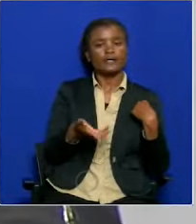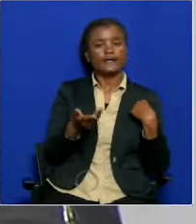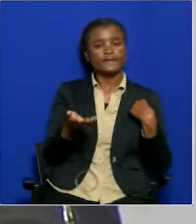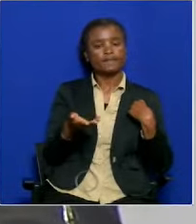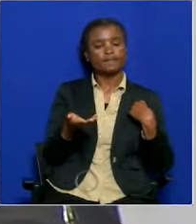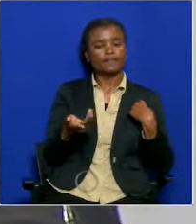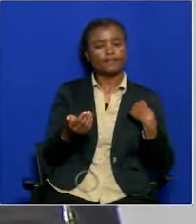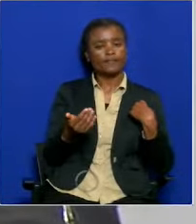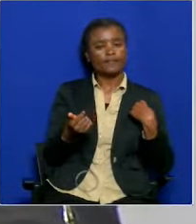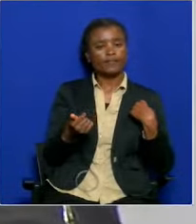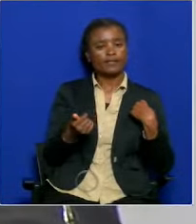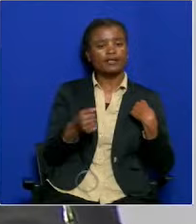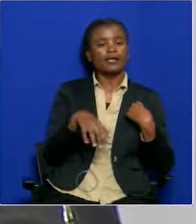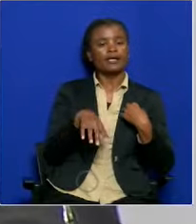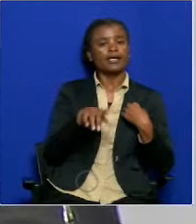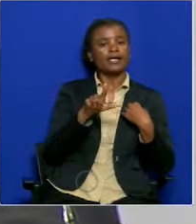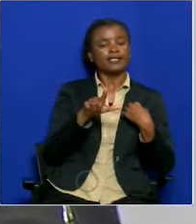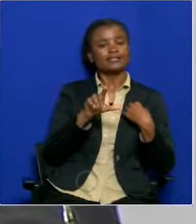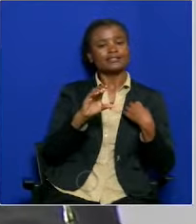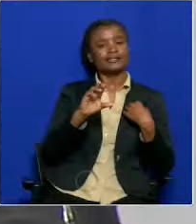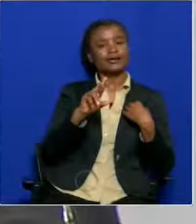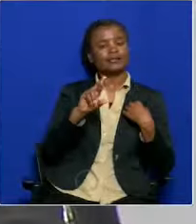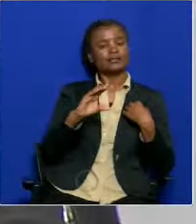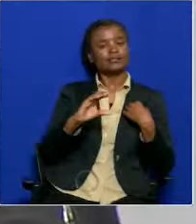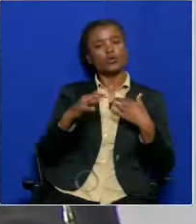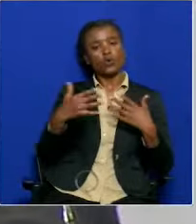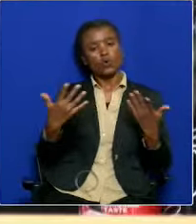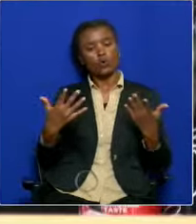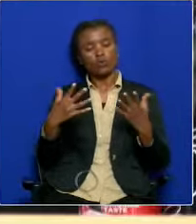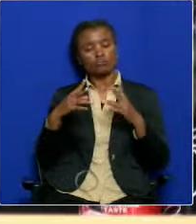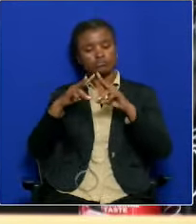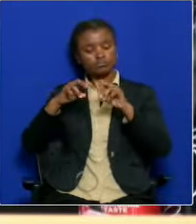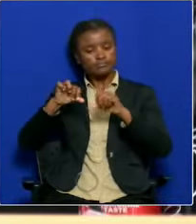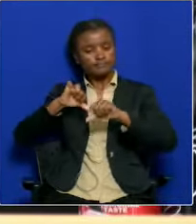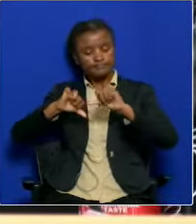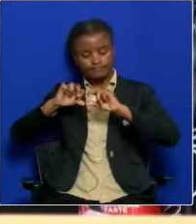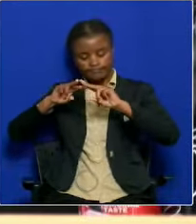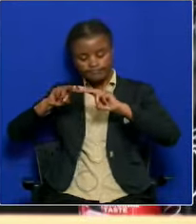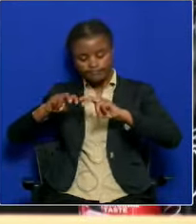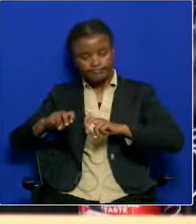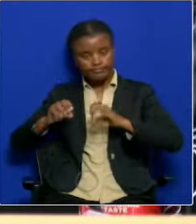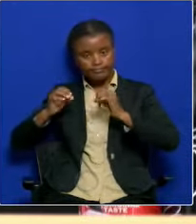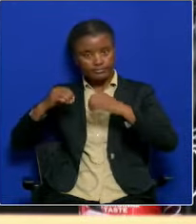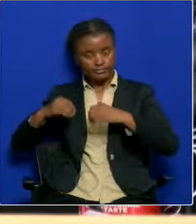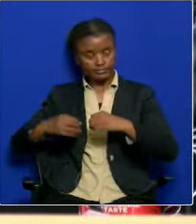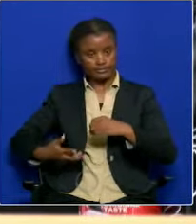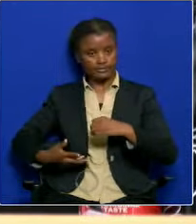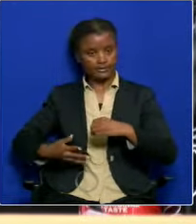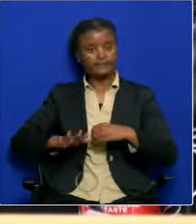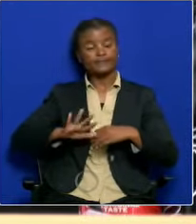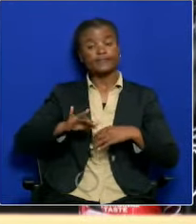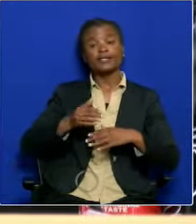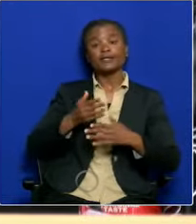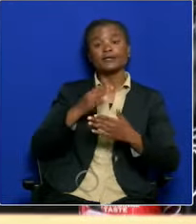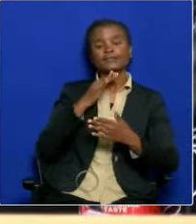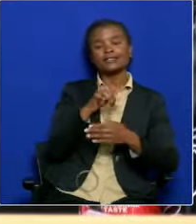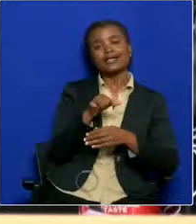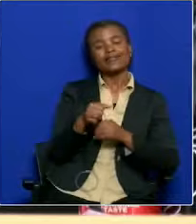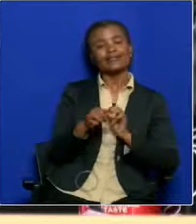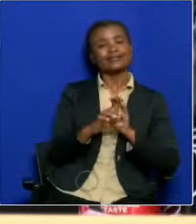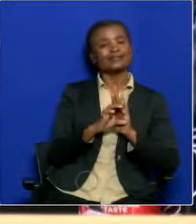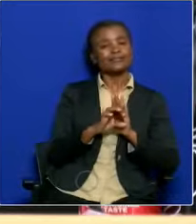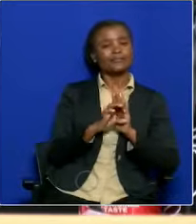LCRC or forensics, not ours. General, even in an instance where it refers to others, you have to accept